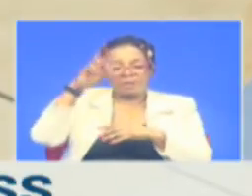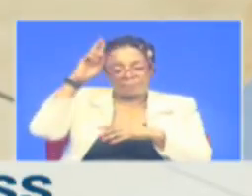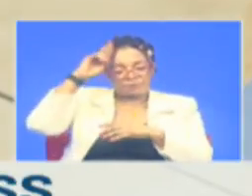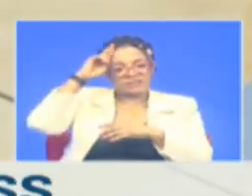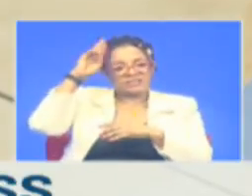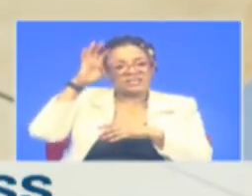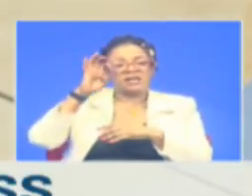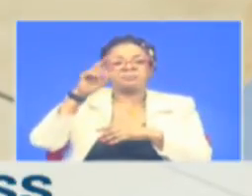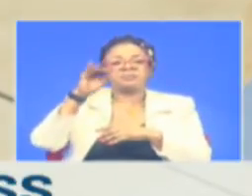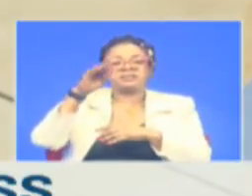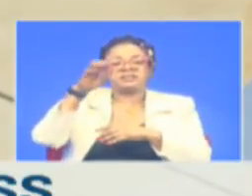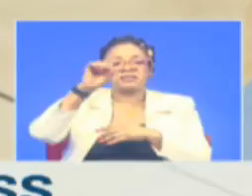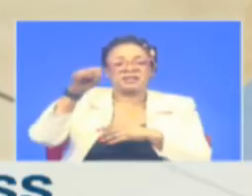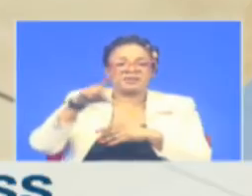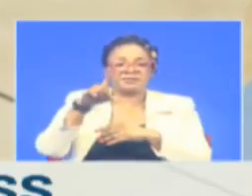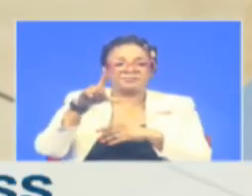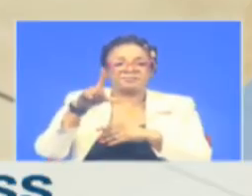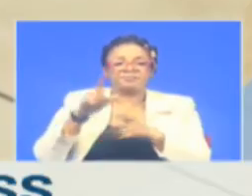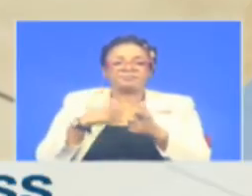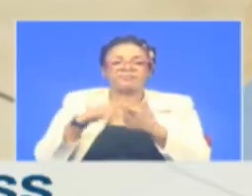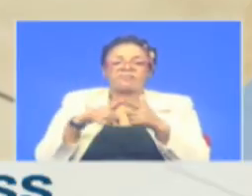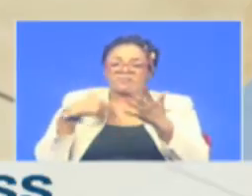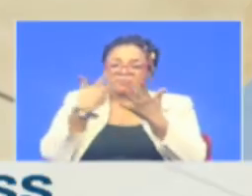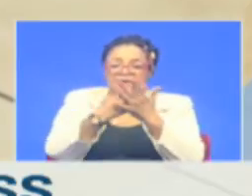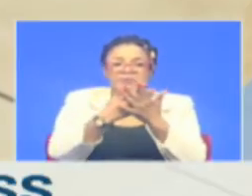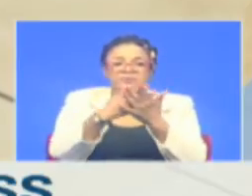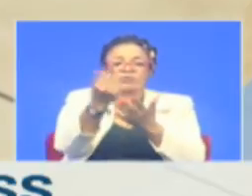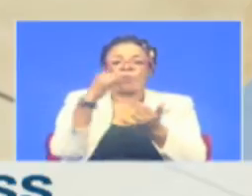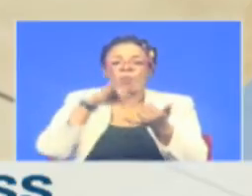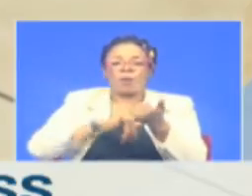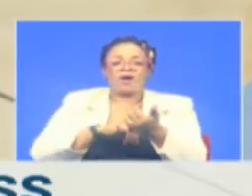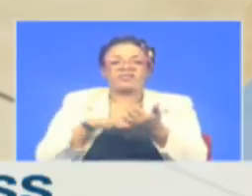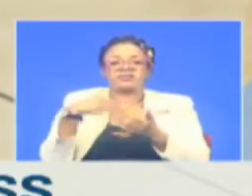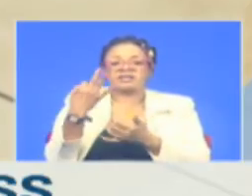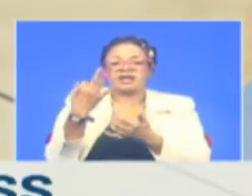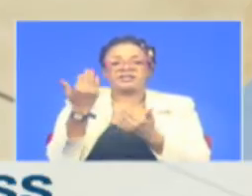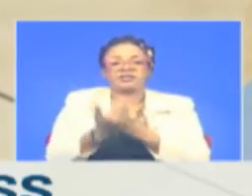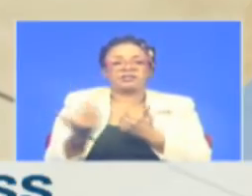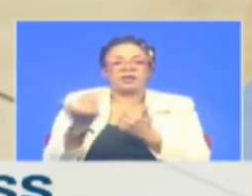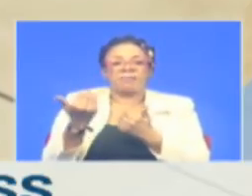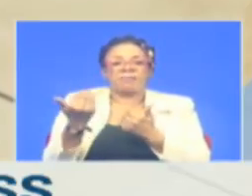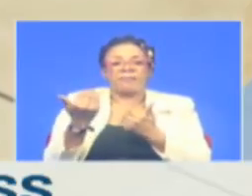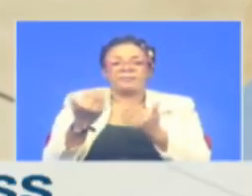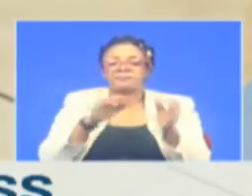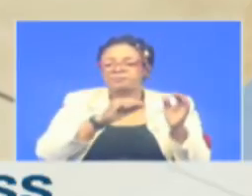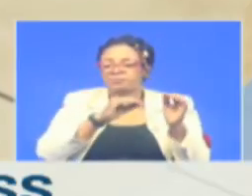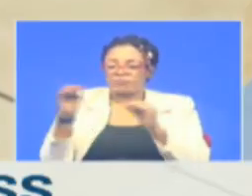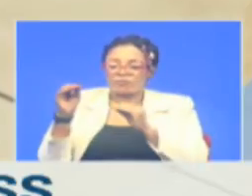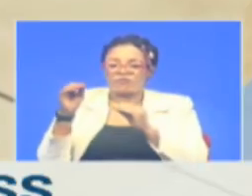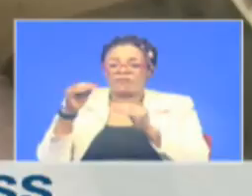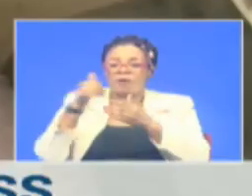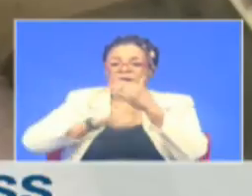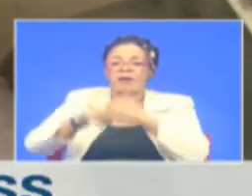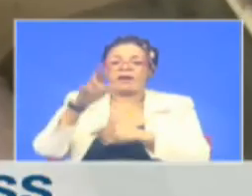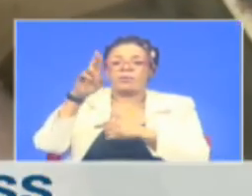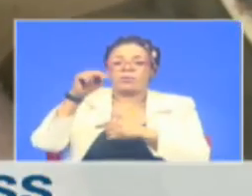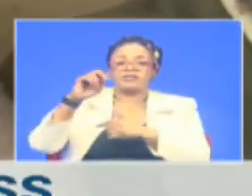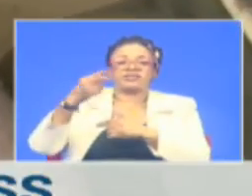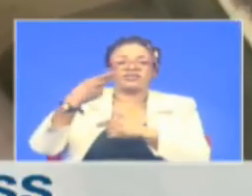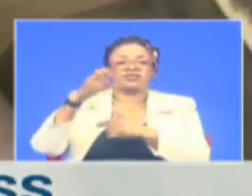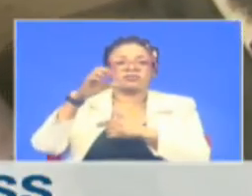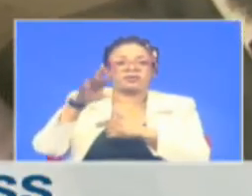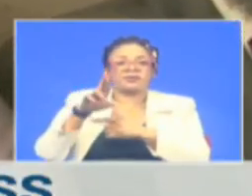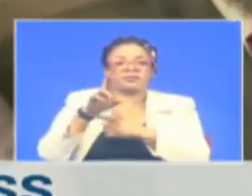town. Lema was then arrested and his wife and three kids whisked to a location under the UNHCR's protection. Nimerealize